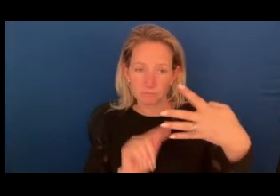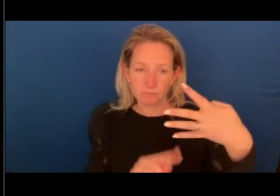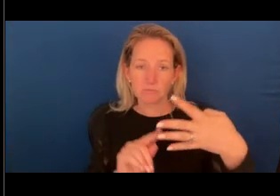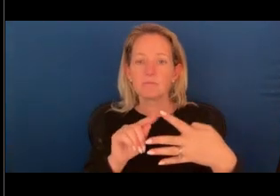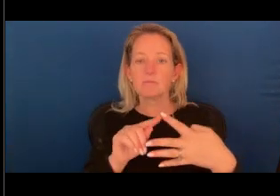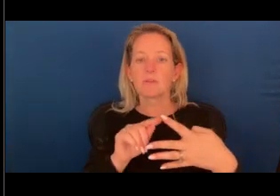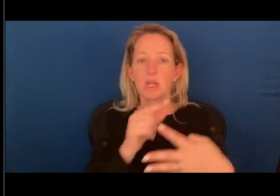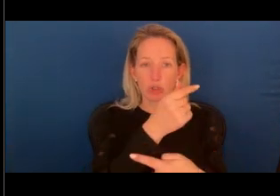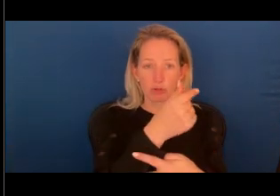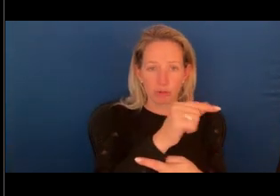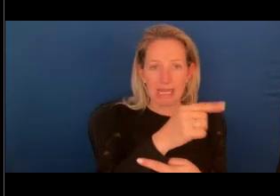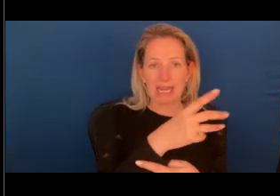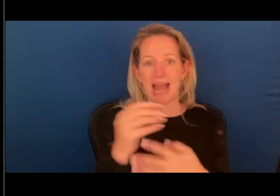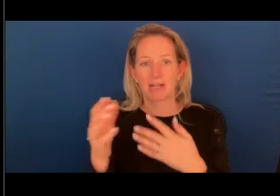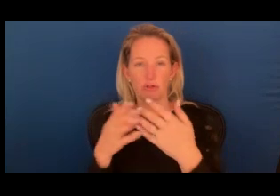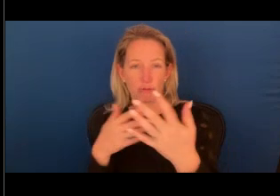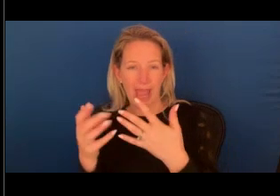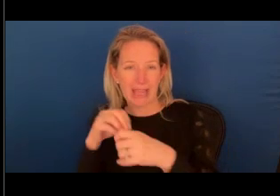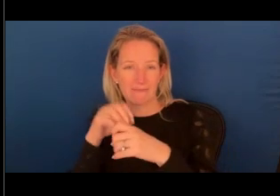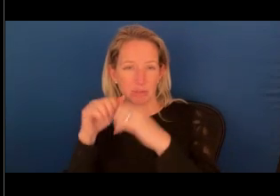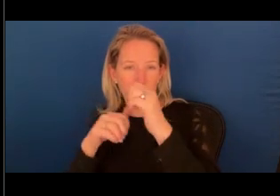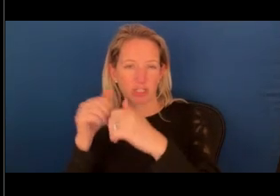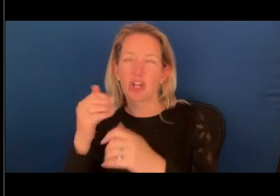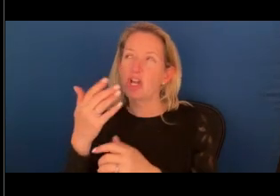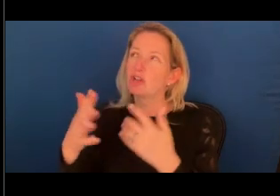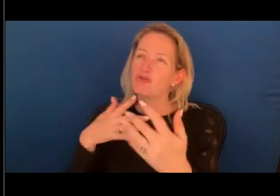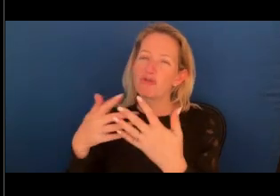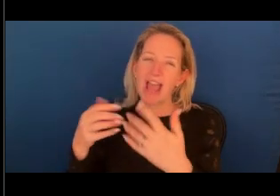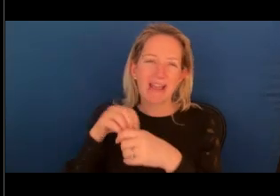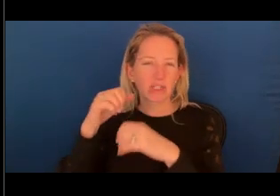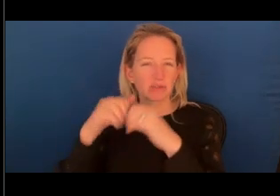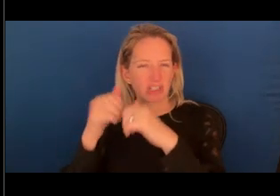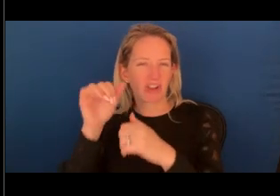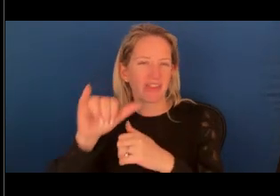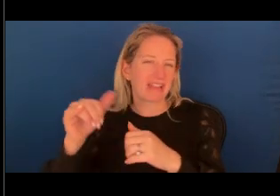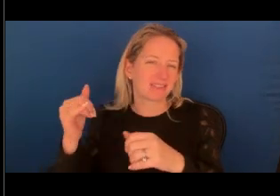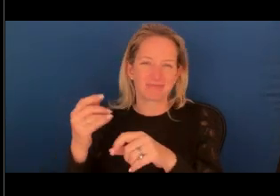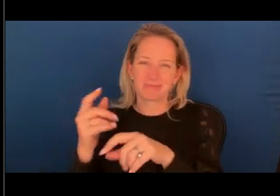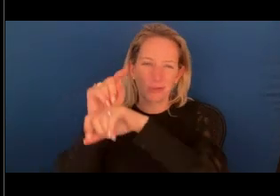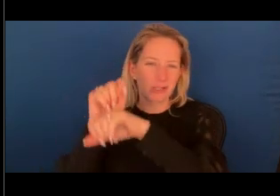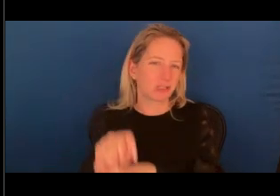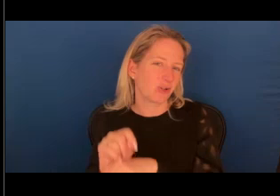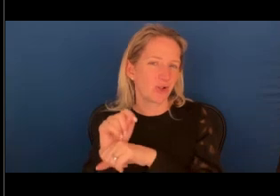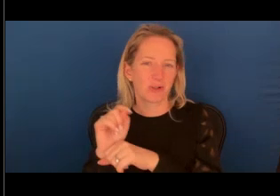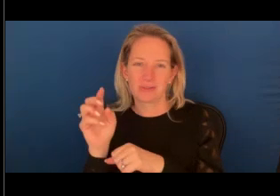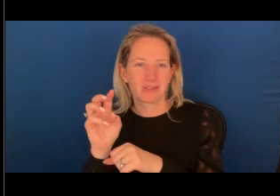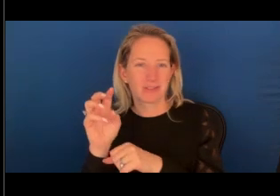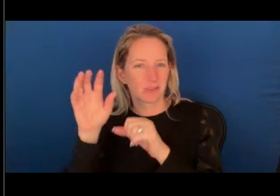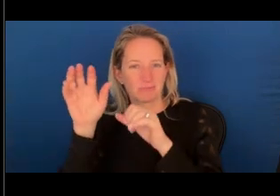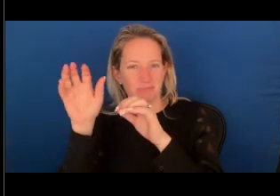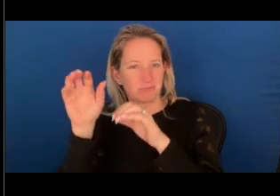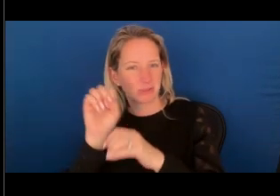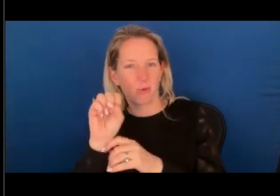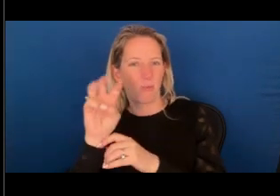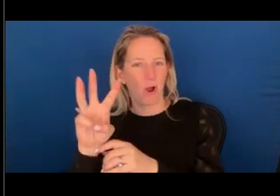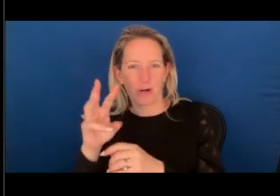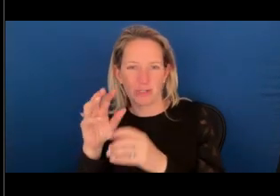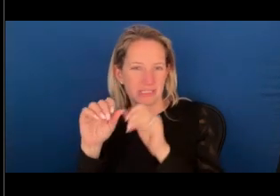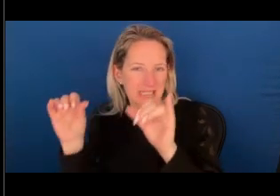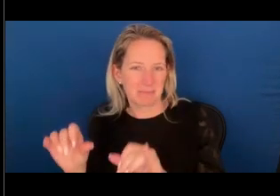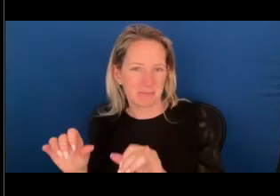both green and gray. Gray infrastructure are just traditional storm sewer systems. the performance of green and gray